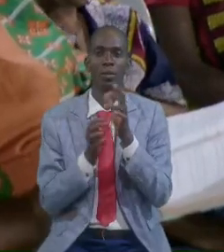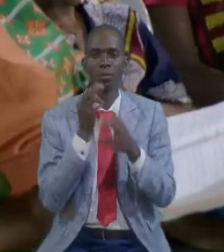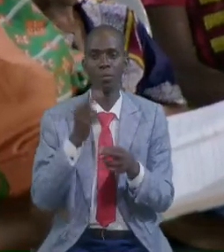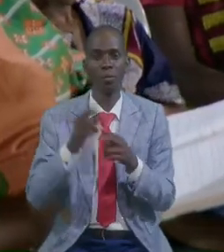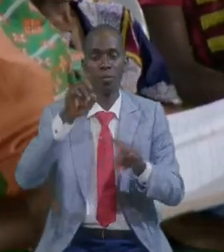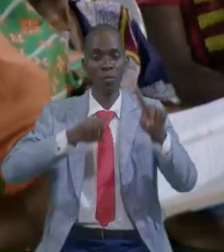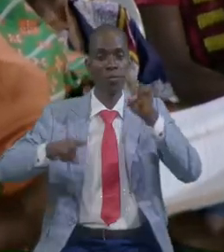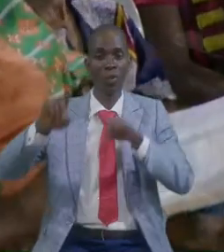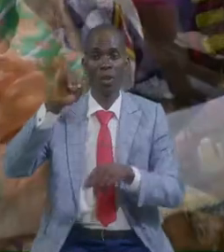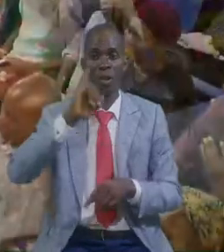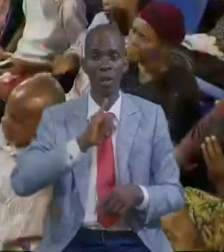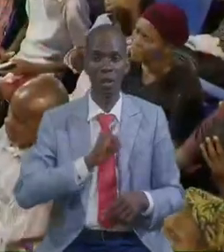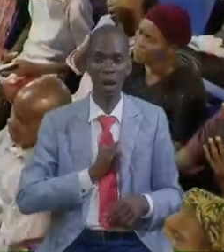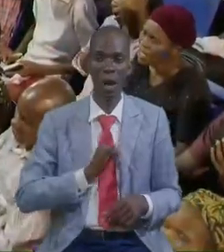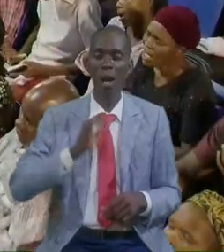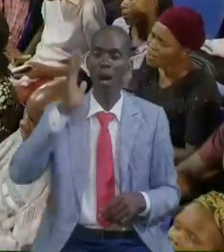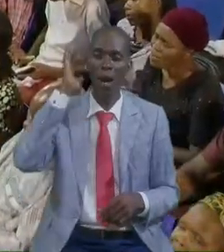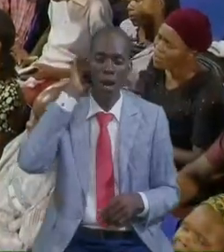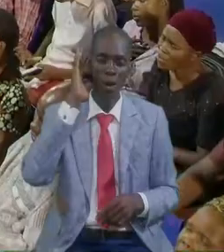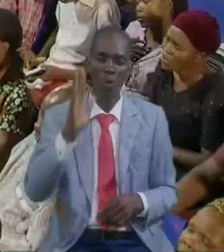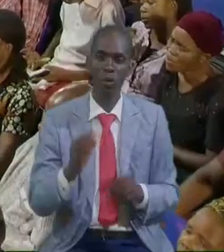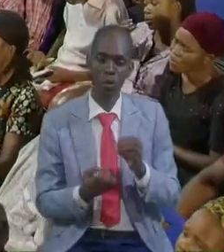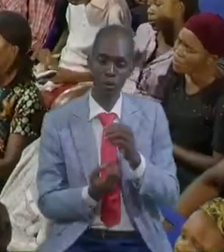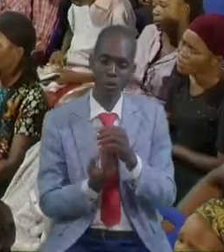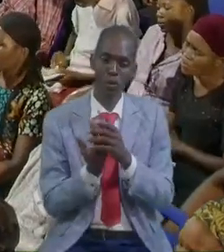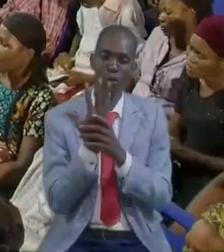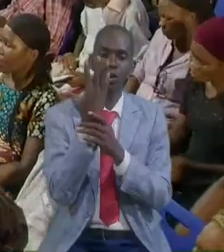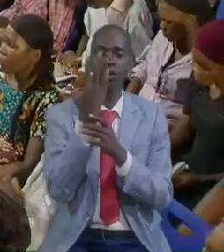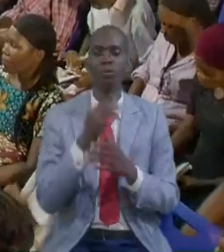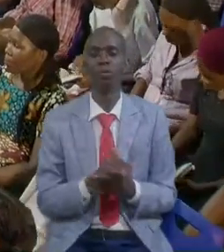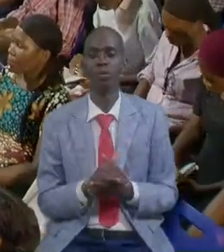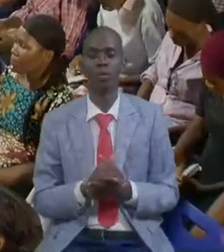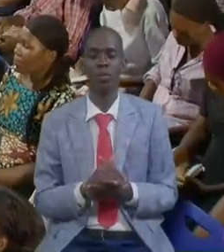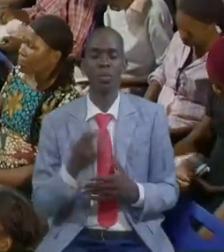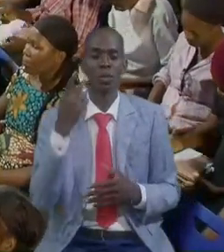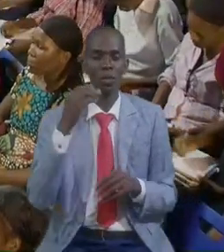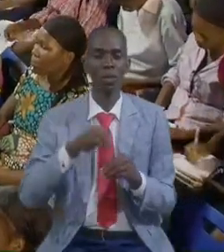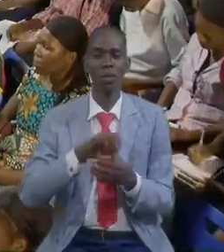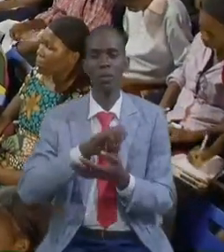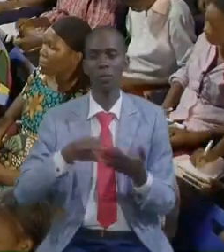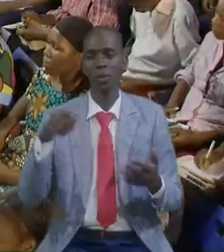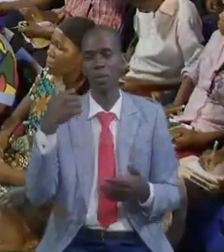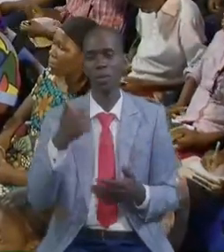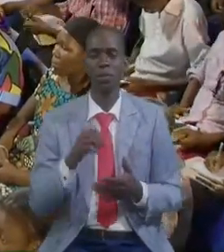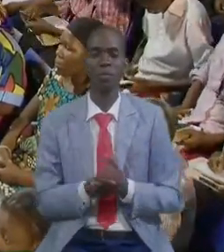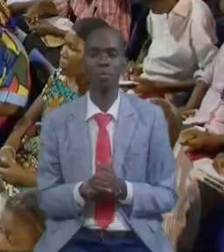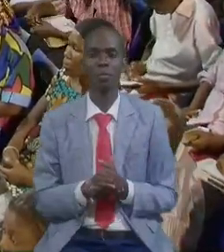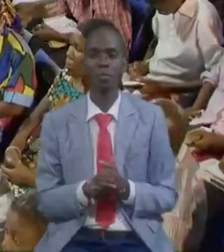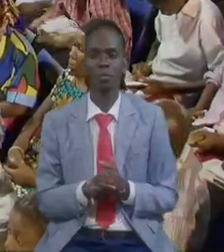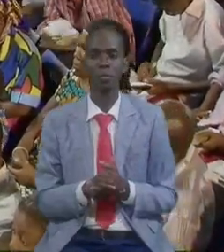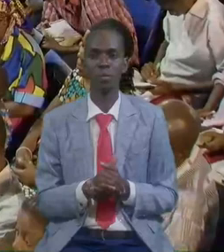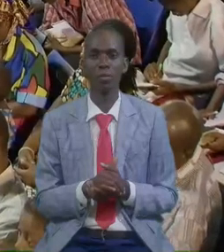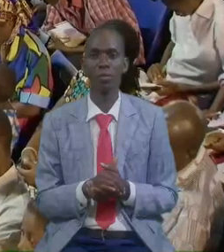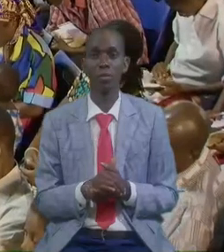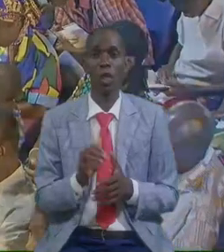I will grow. Look at verse 10. In verse 10, it says,